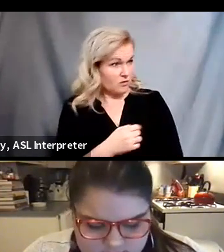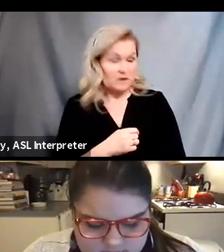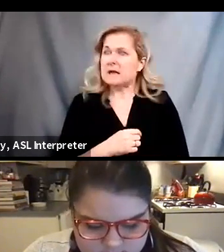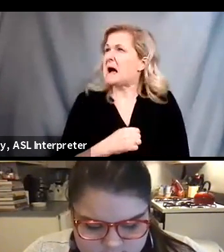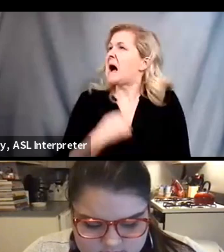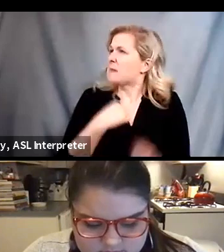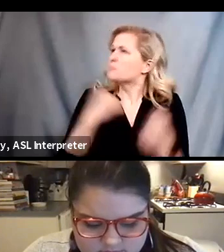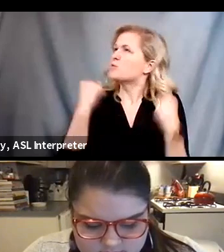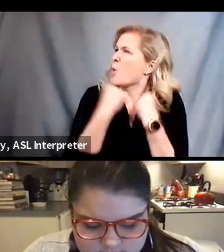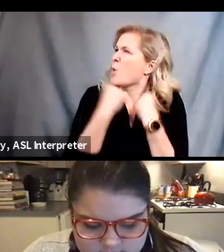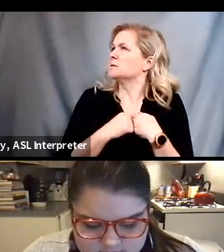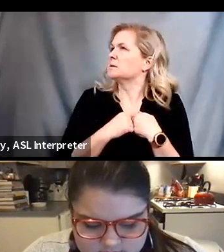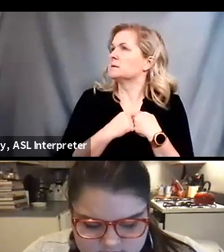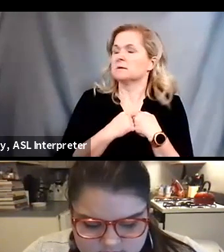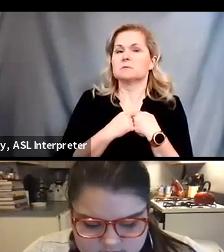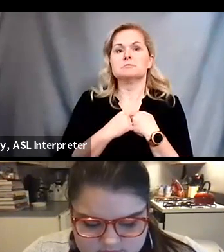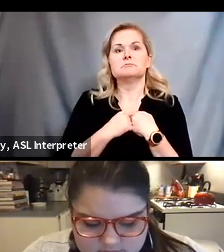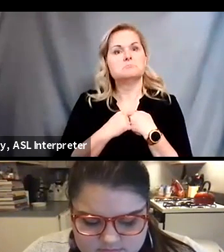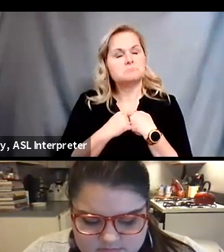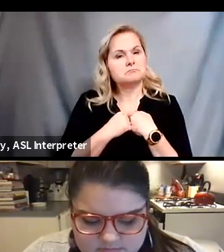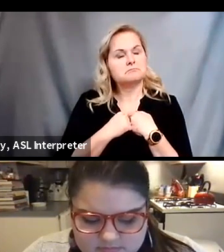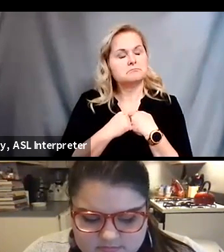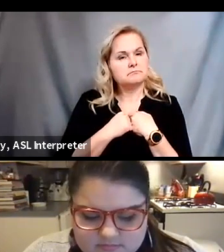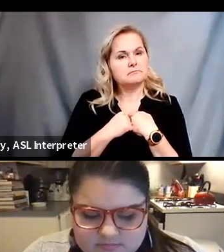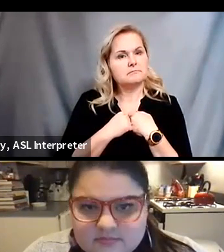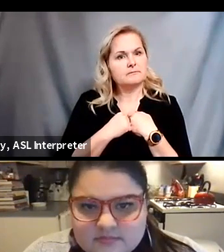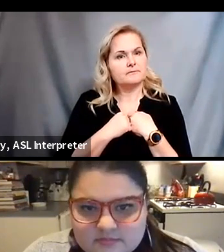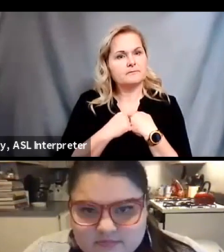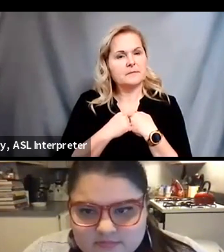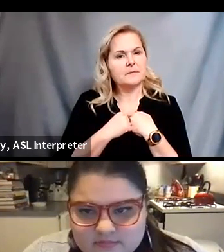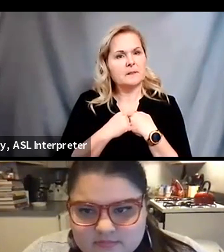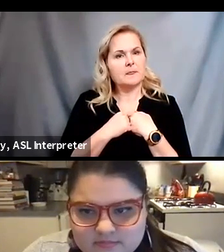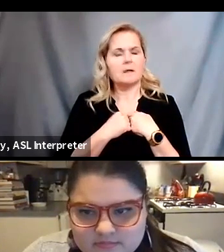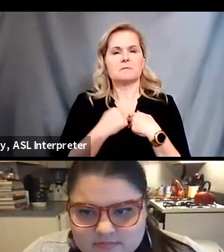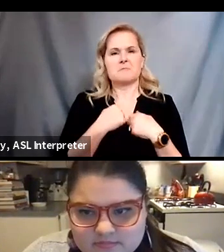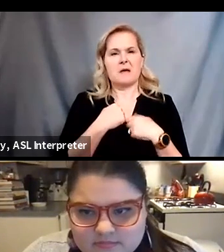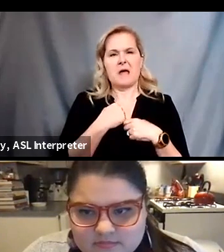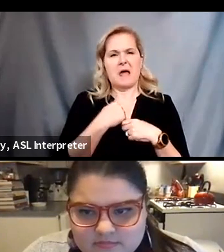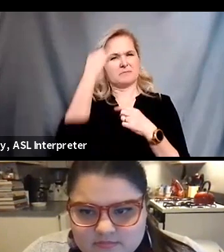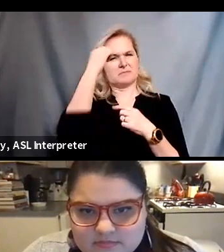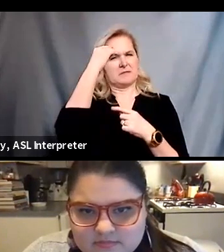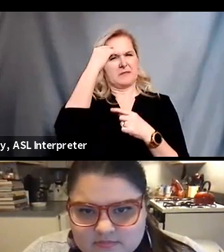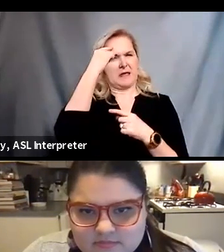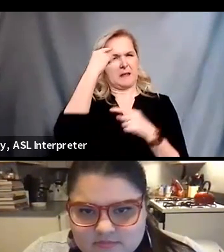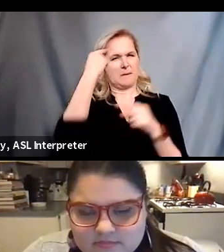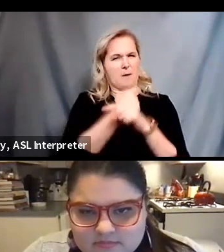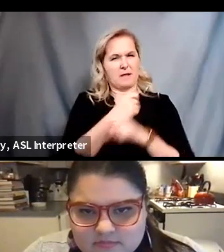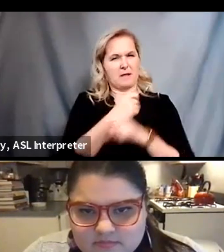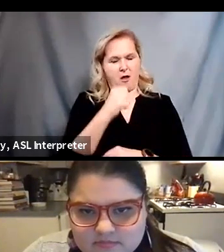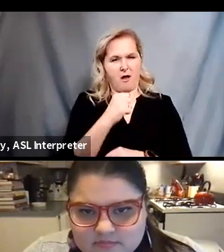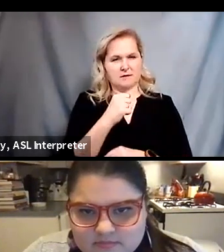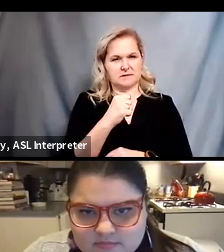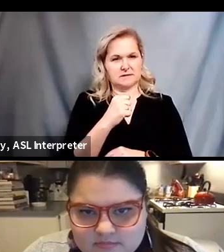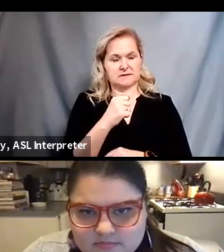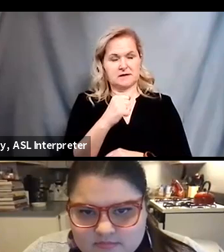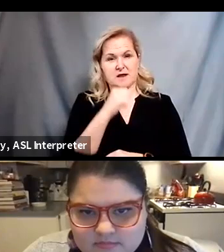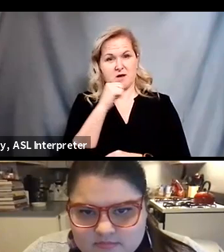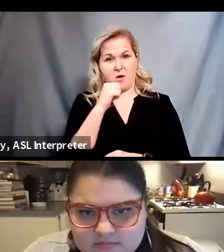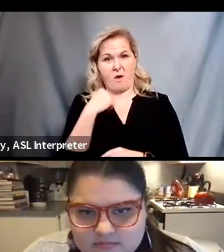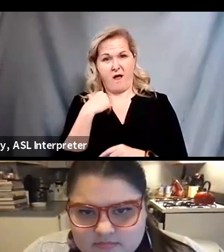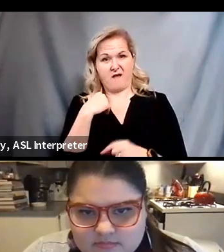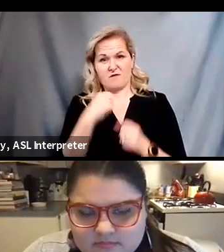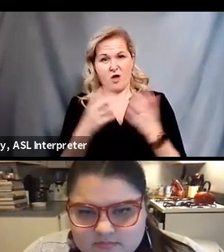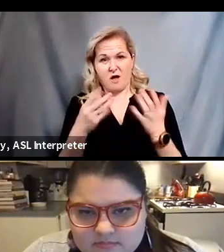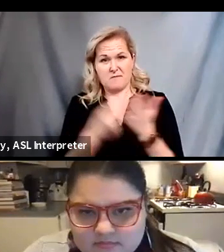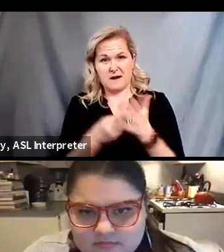was cold. So not thinking properly, I gave him, I didn't have very much in my wallet,